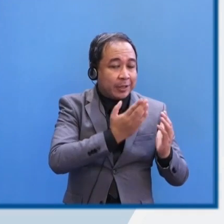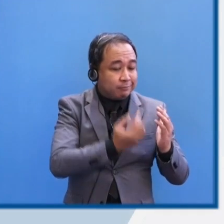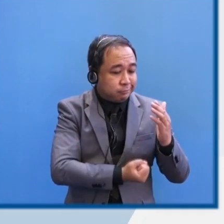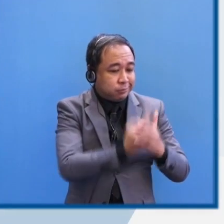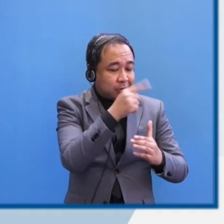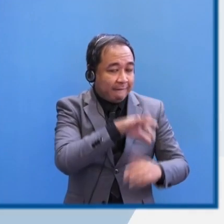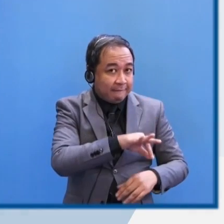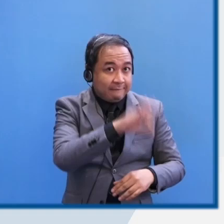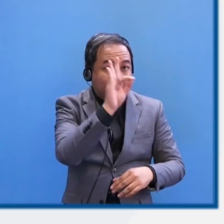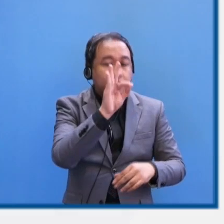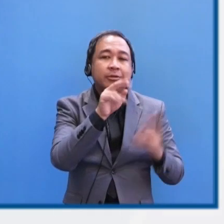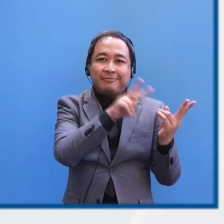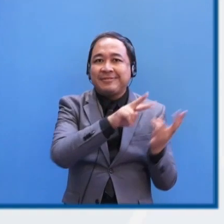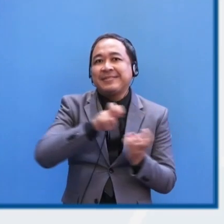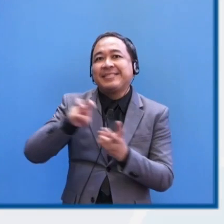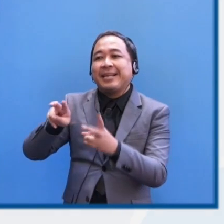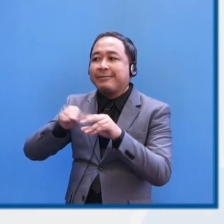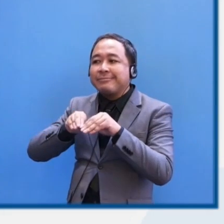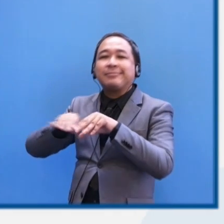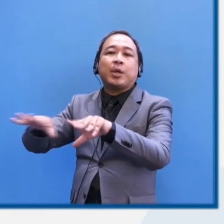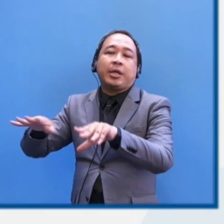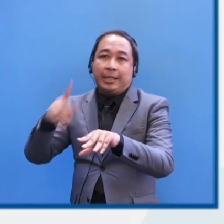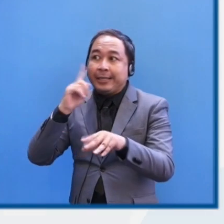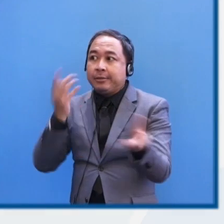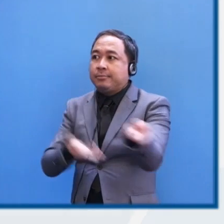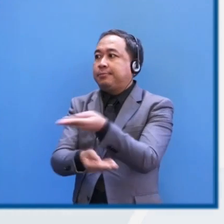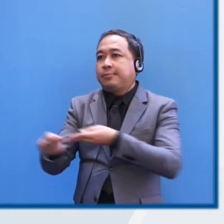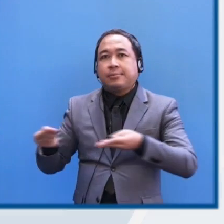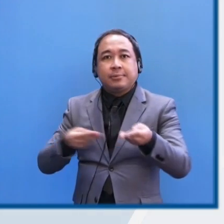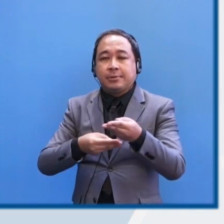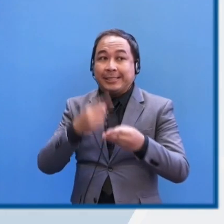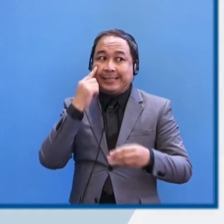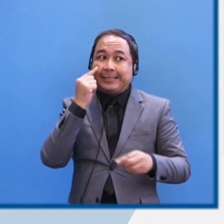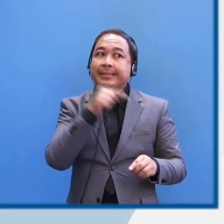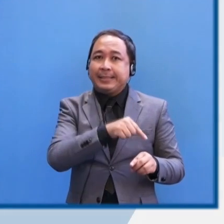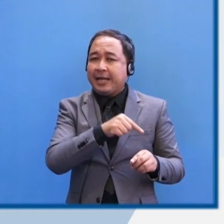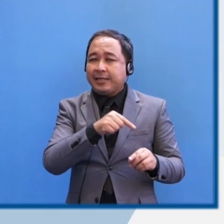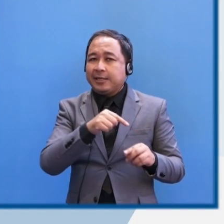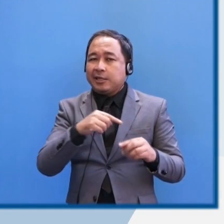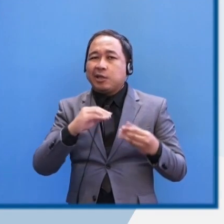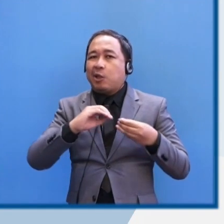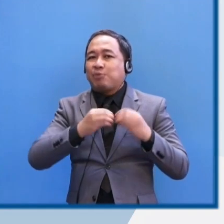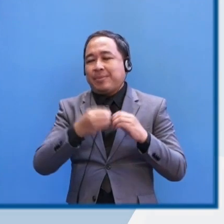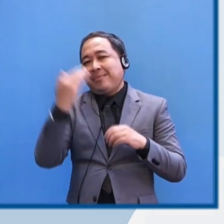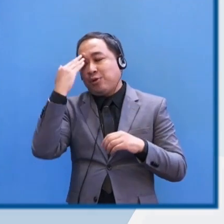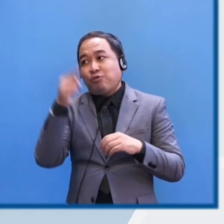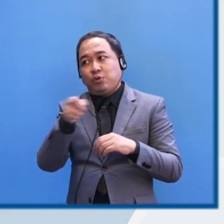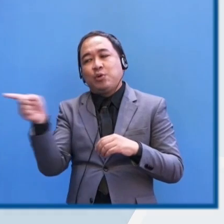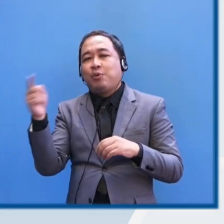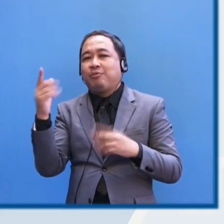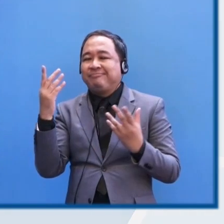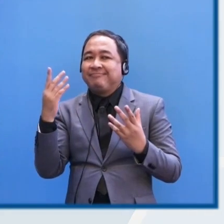is communicated in a way. But I mean, I think it's not a new problem. Really, many people recognize that there is a bottleneck. There's